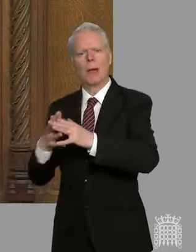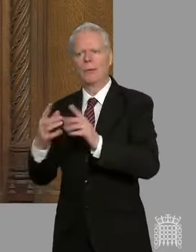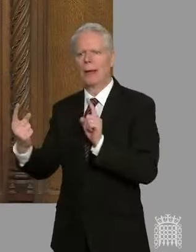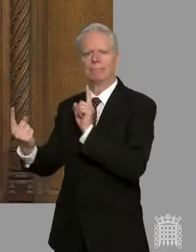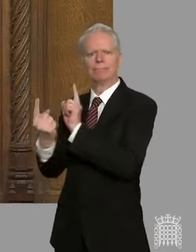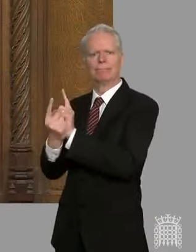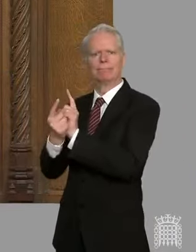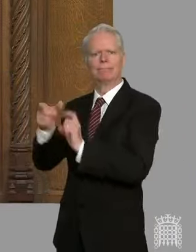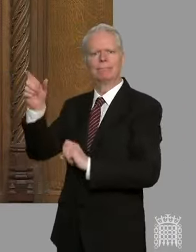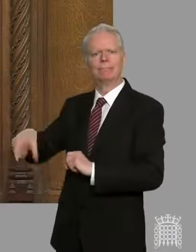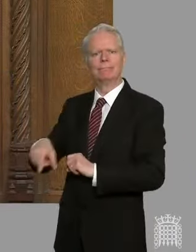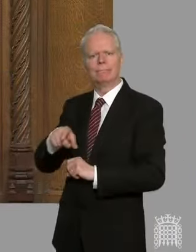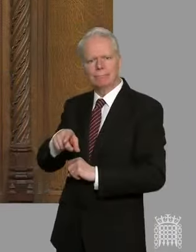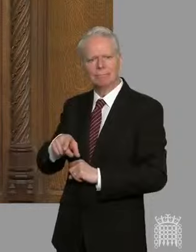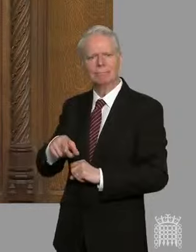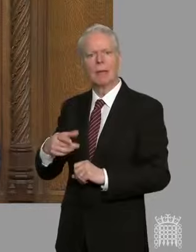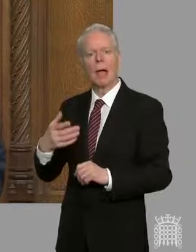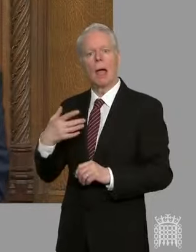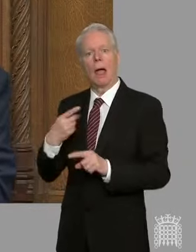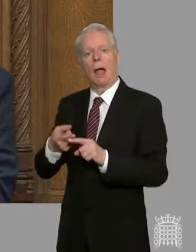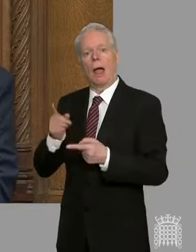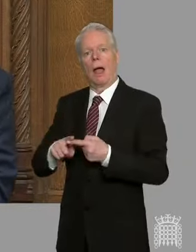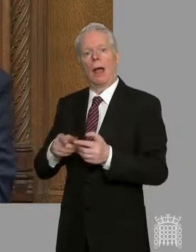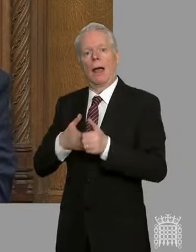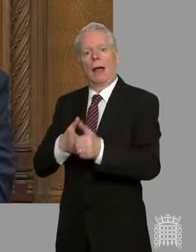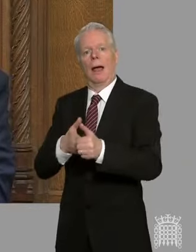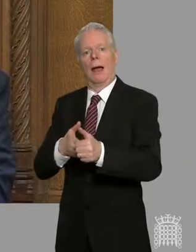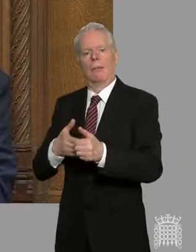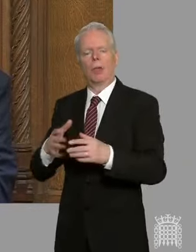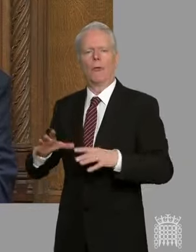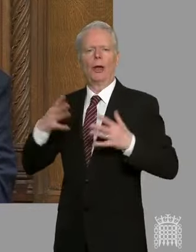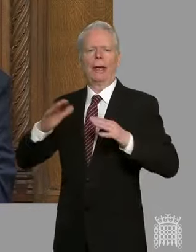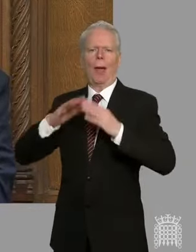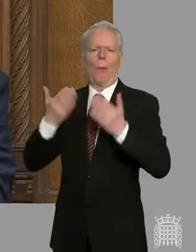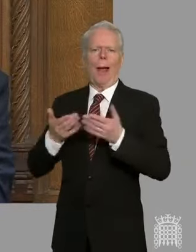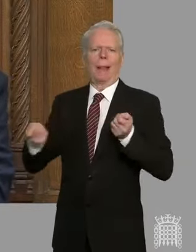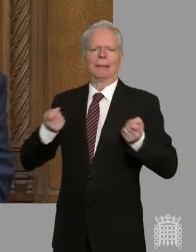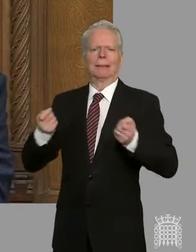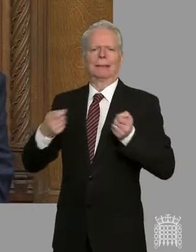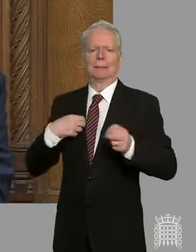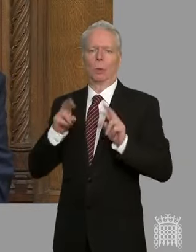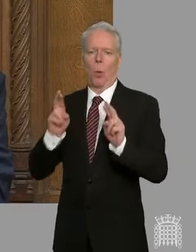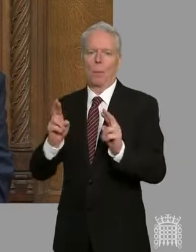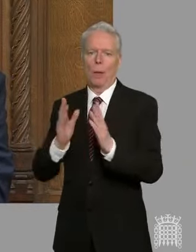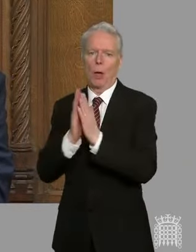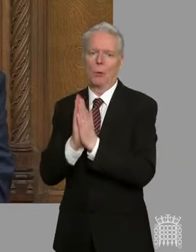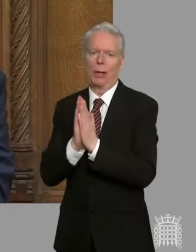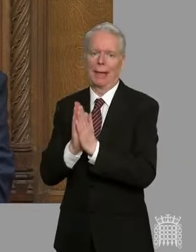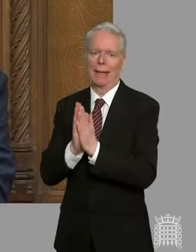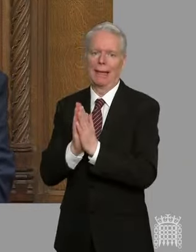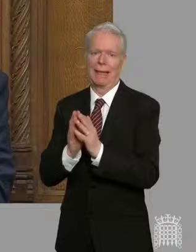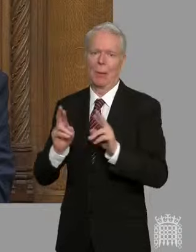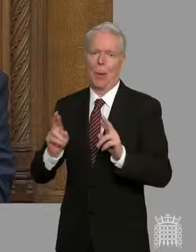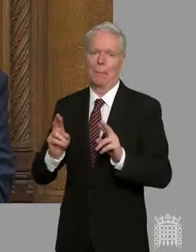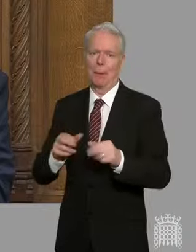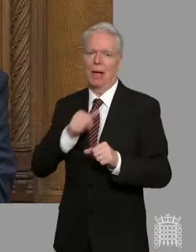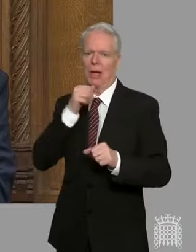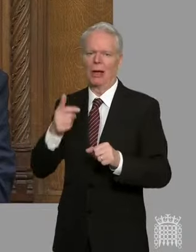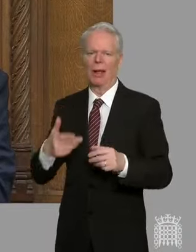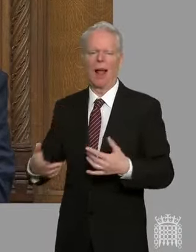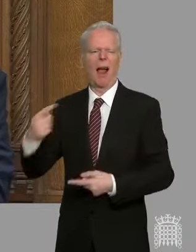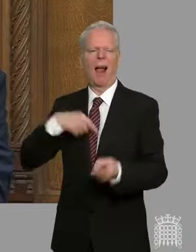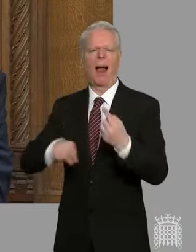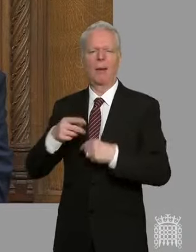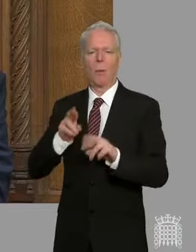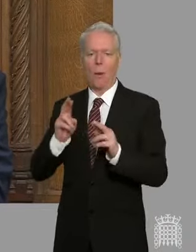clearly dominate, will the Prime Minister undertake to raise with President Trump that Canada